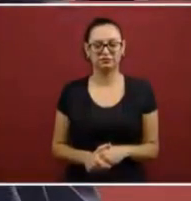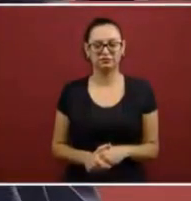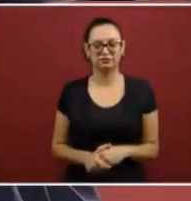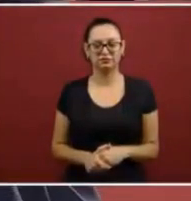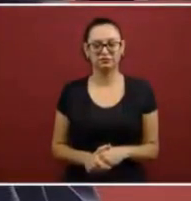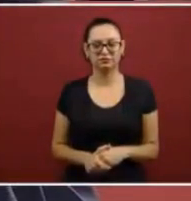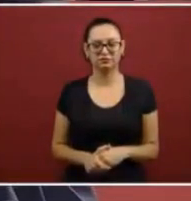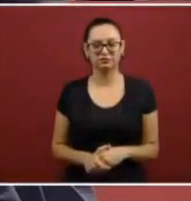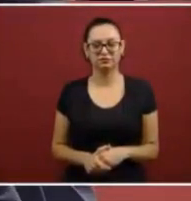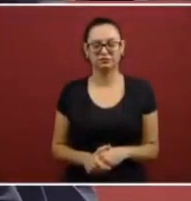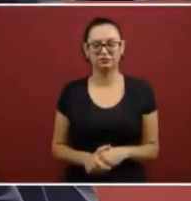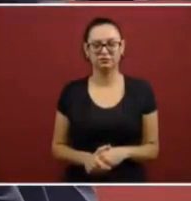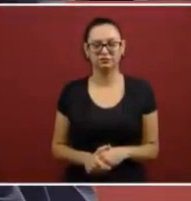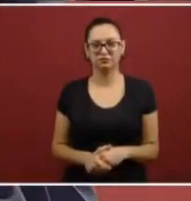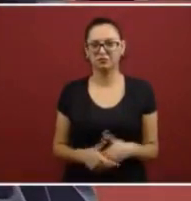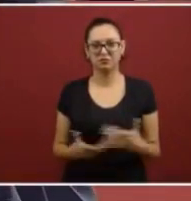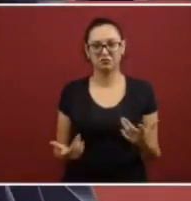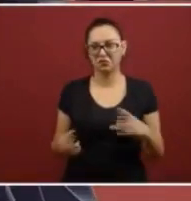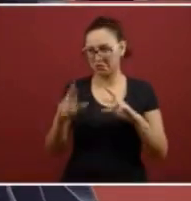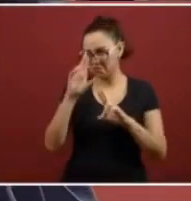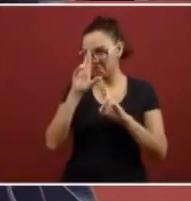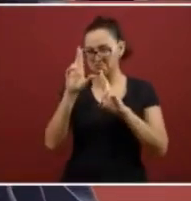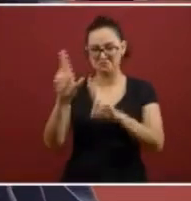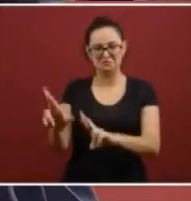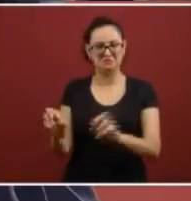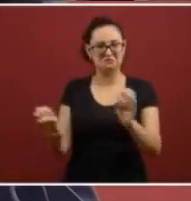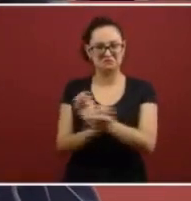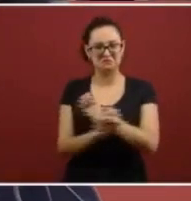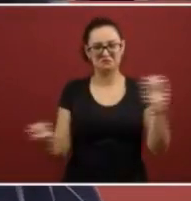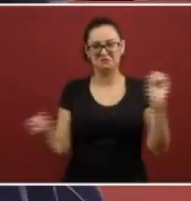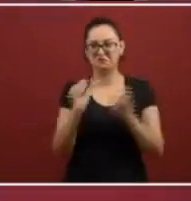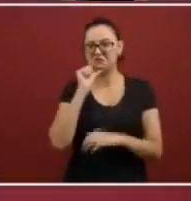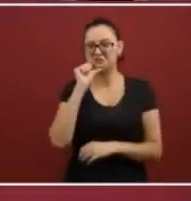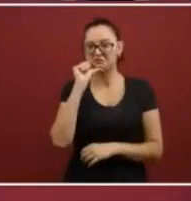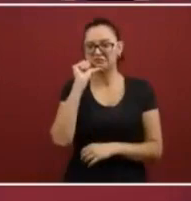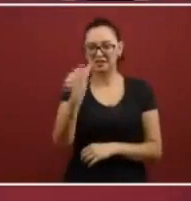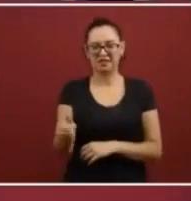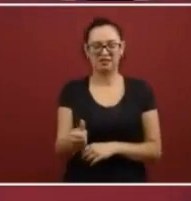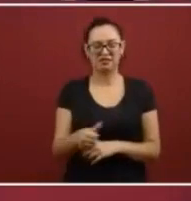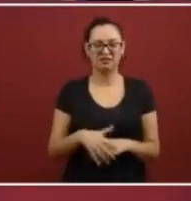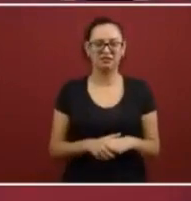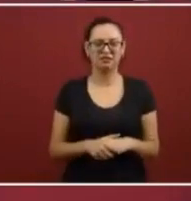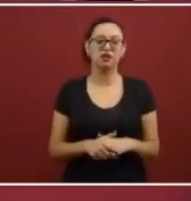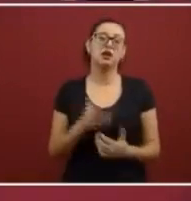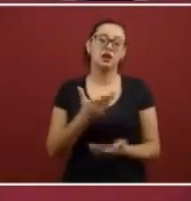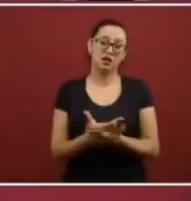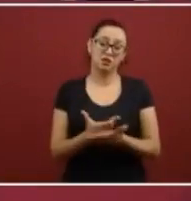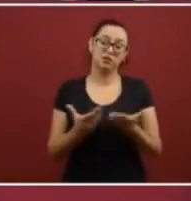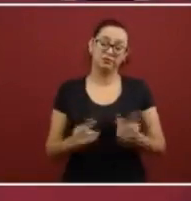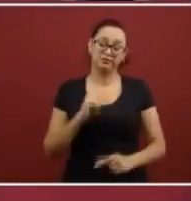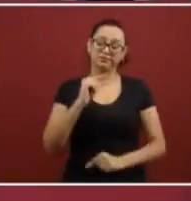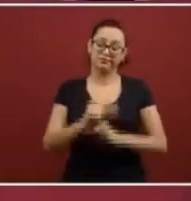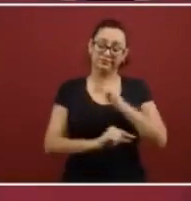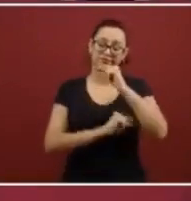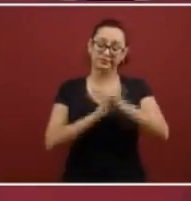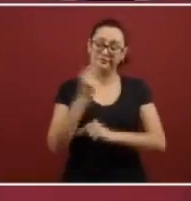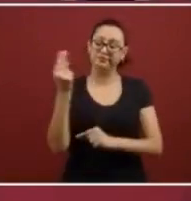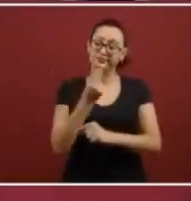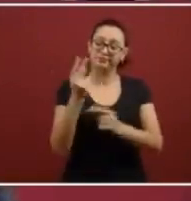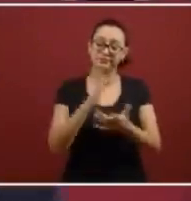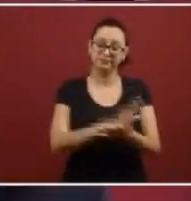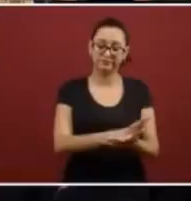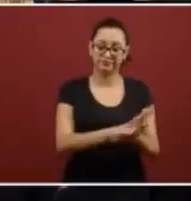No se le tenía They, respeto. they a had la no gente. respect for the people. Entonces, todo esto tiene que ir cambiando. So all these things have Pero to change. el